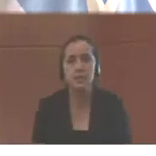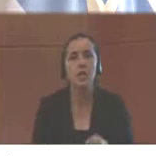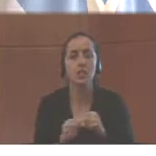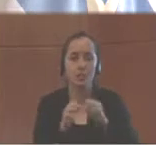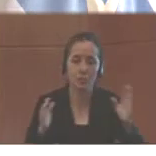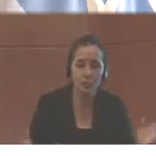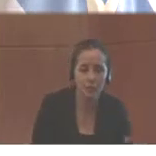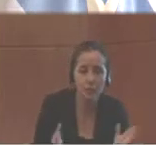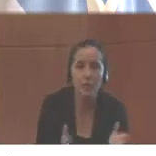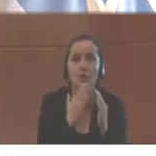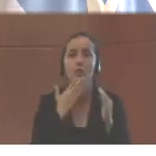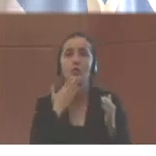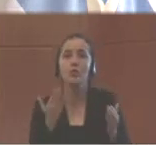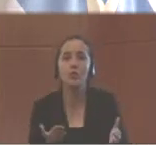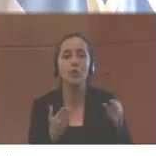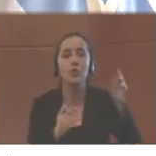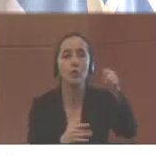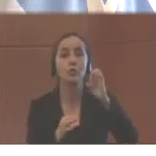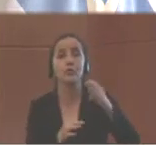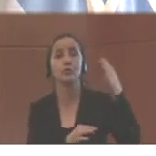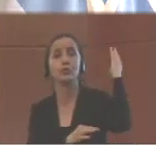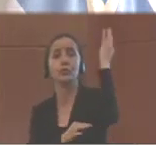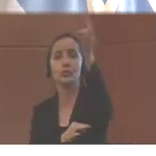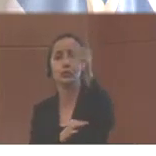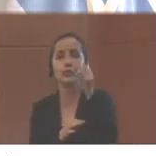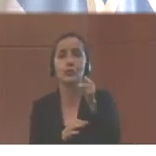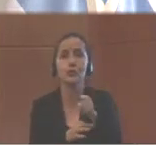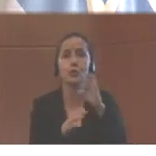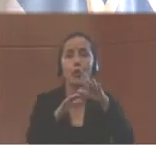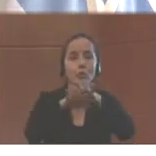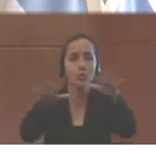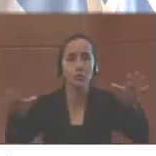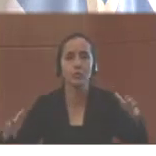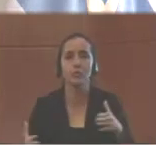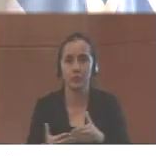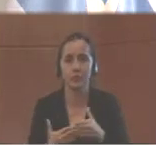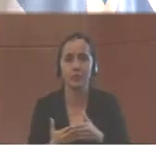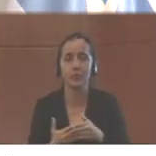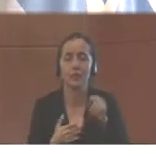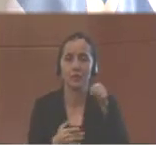activities to put into practice the future